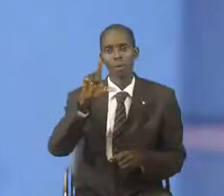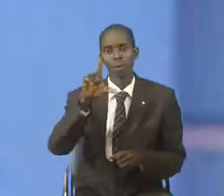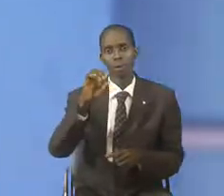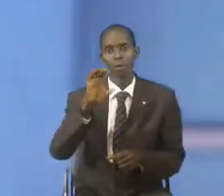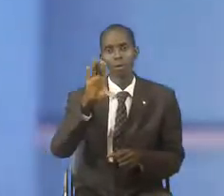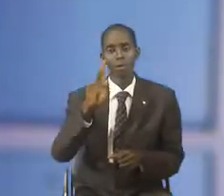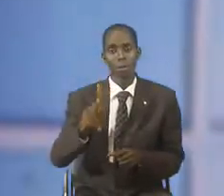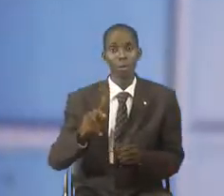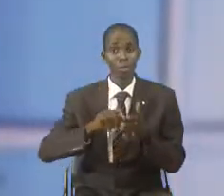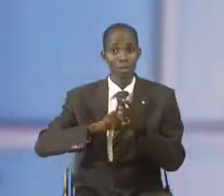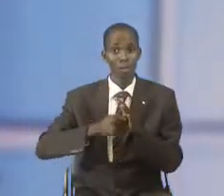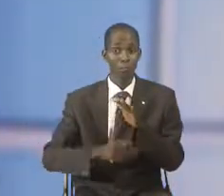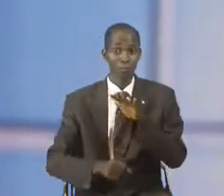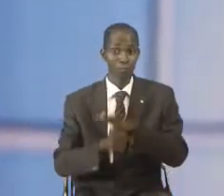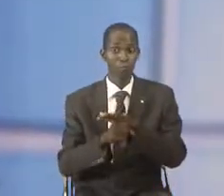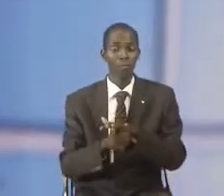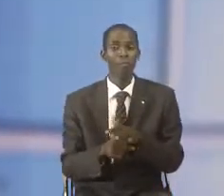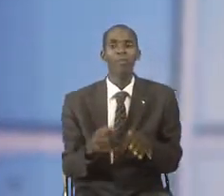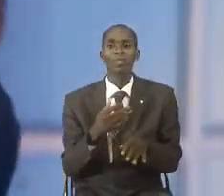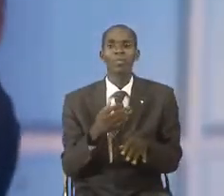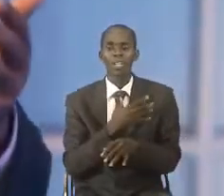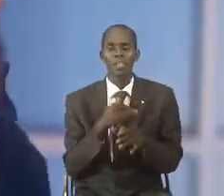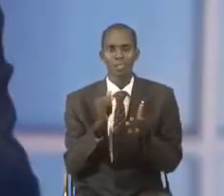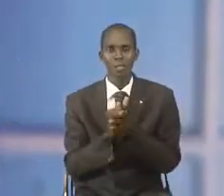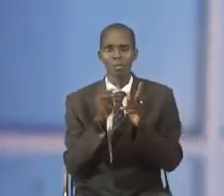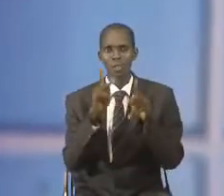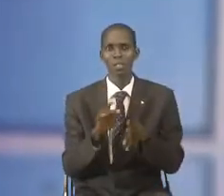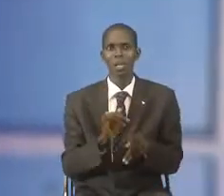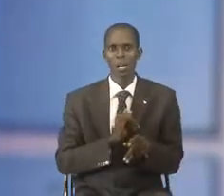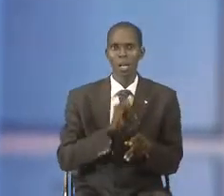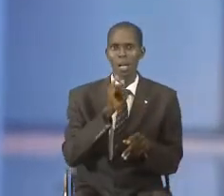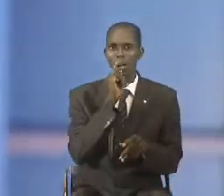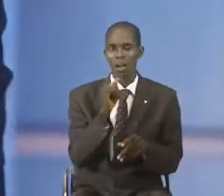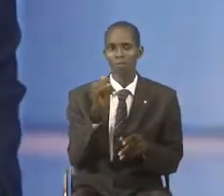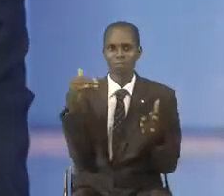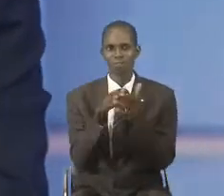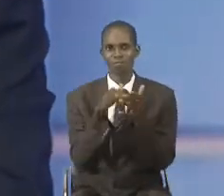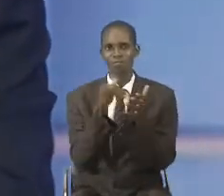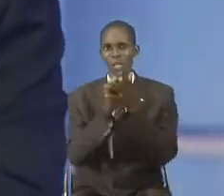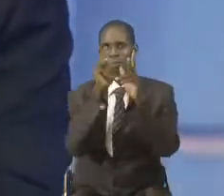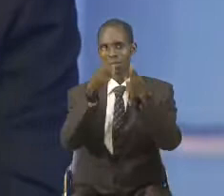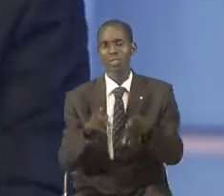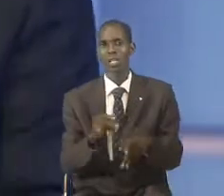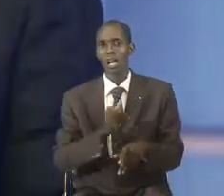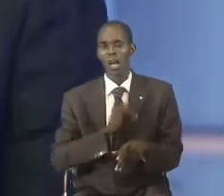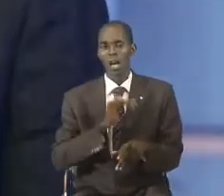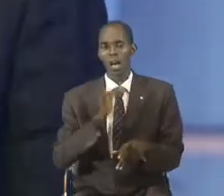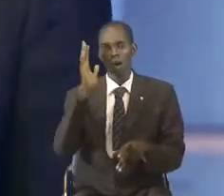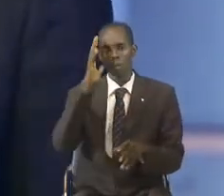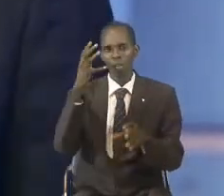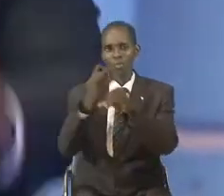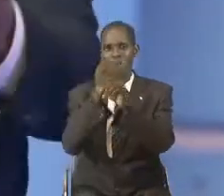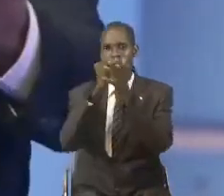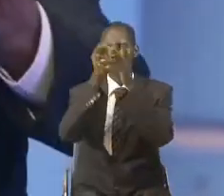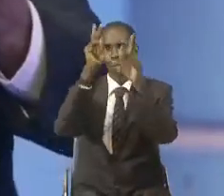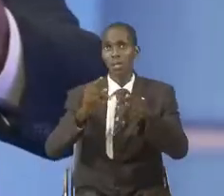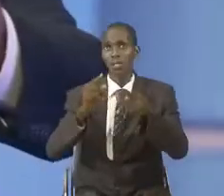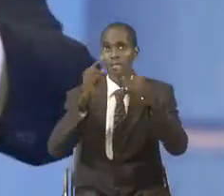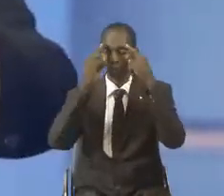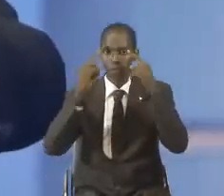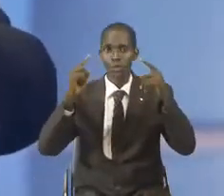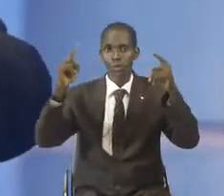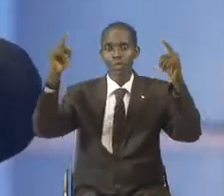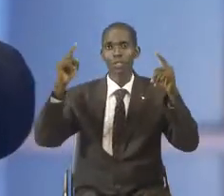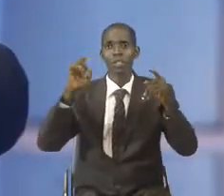padlock, and then when he bought the padlock, he said, I am after so and so. I'm going